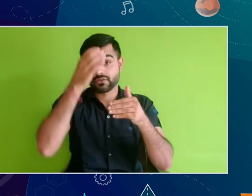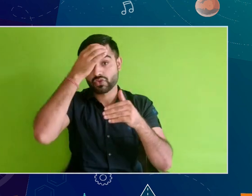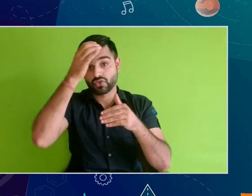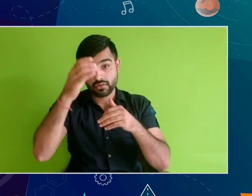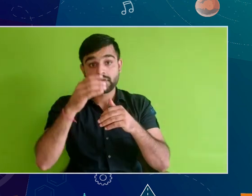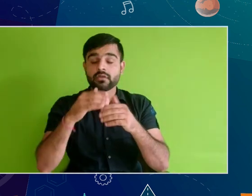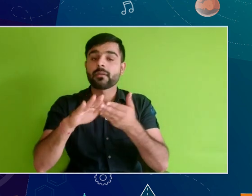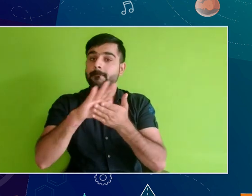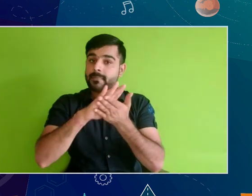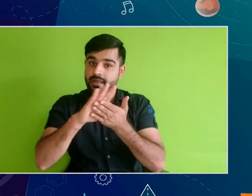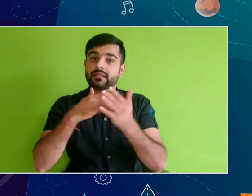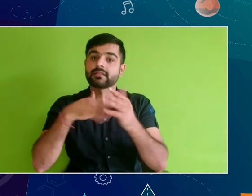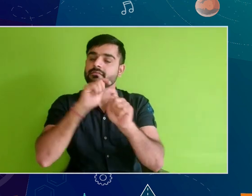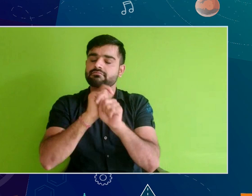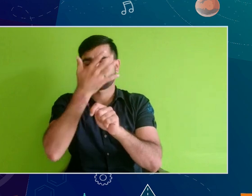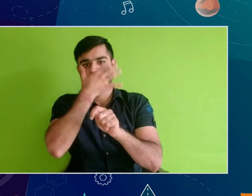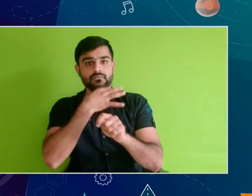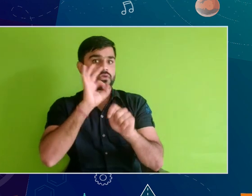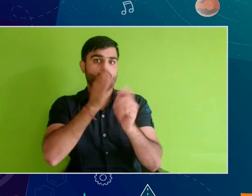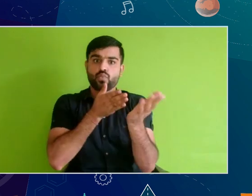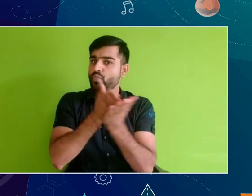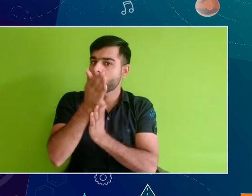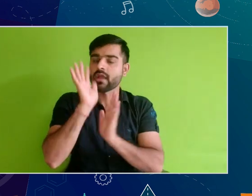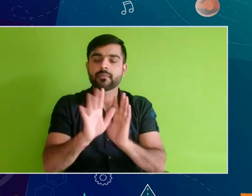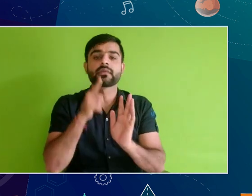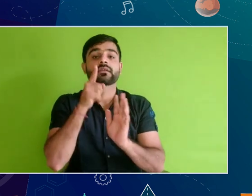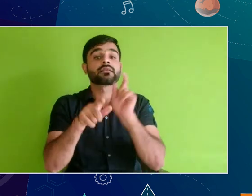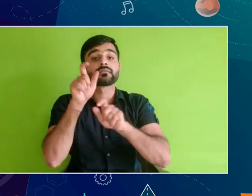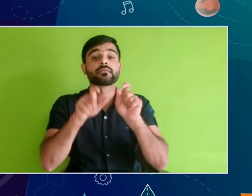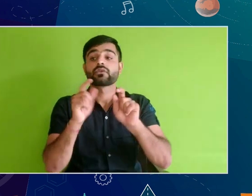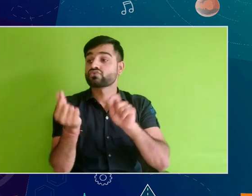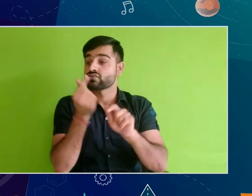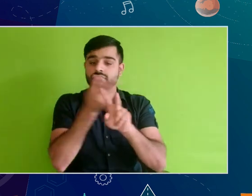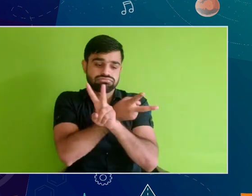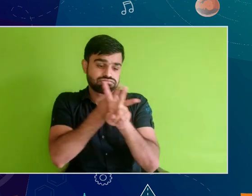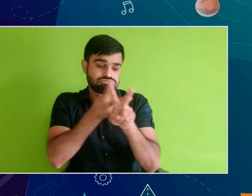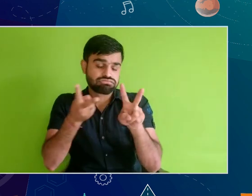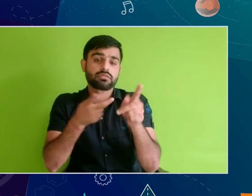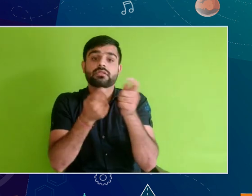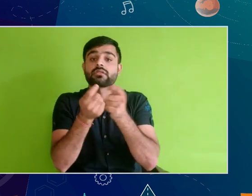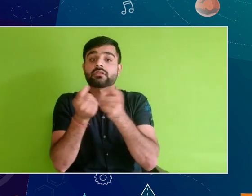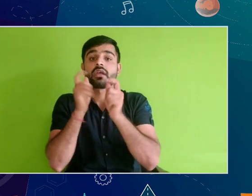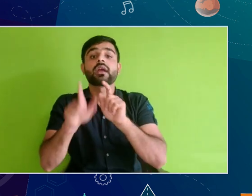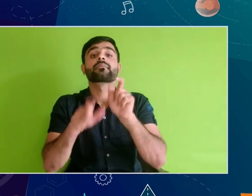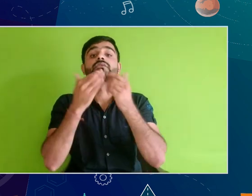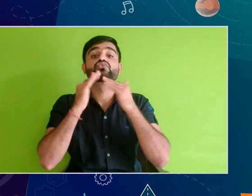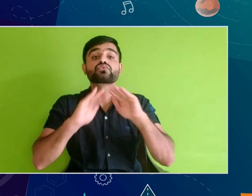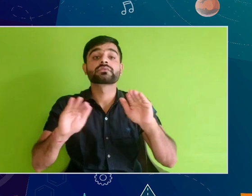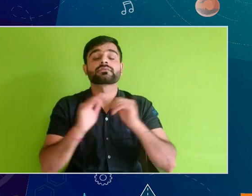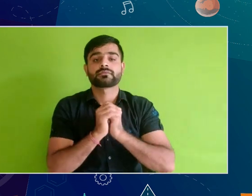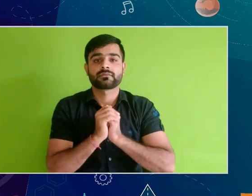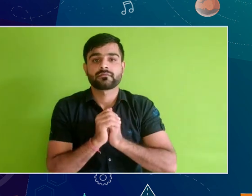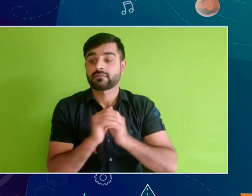and that to a wonderful waste, we have to use various modalities, and we have to give them